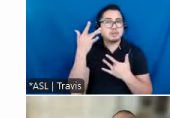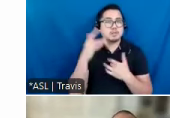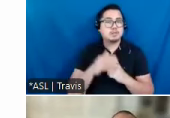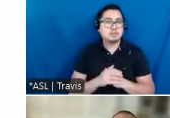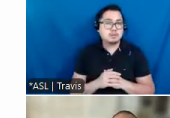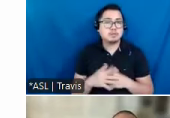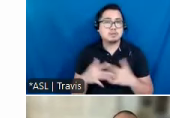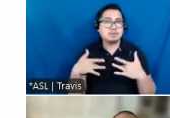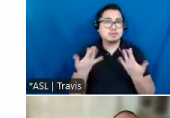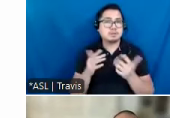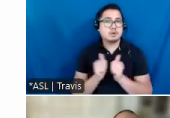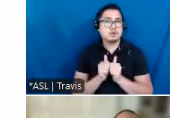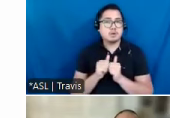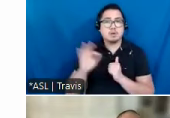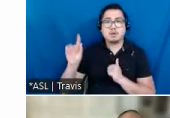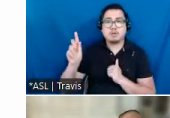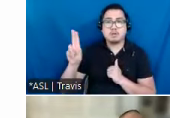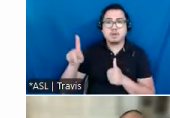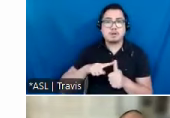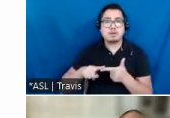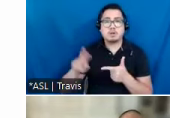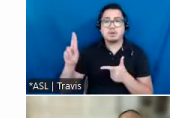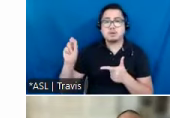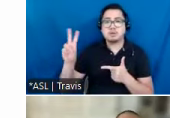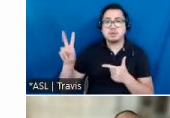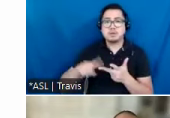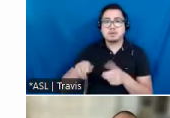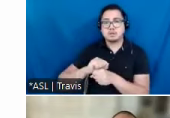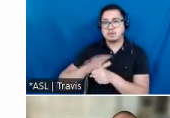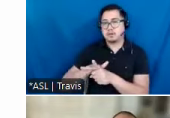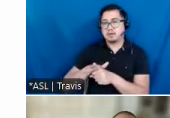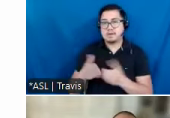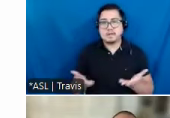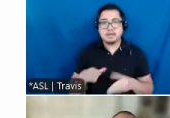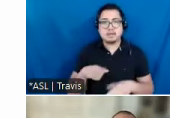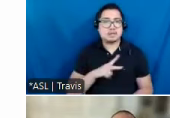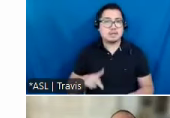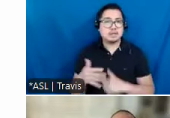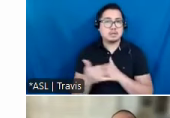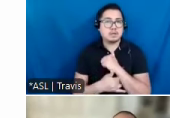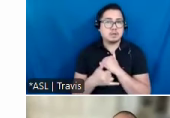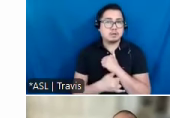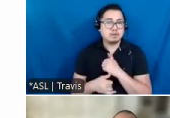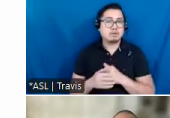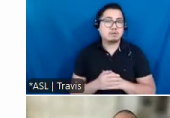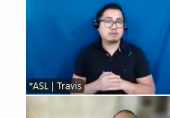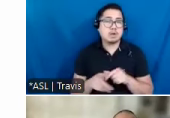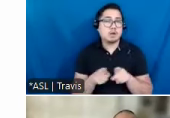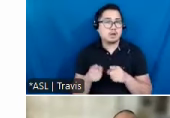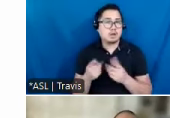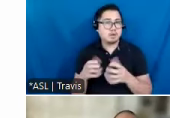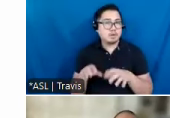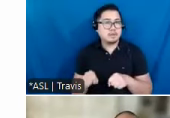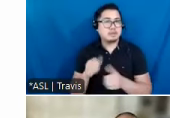what's been going on with flu, RSV, and COVID-19 here in King County. And I'd like to also spend some